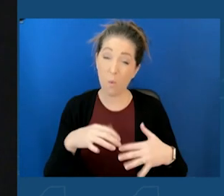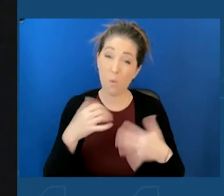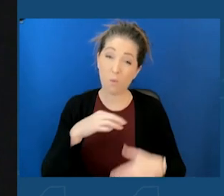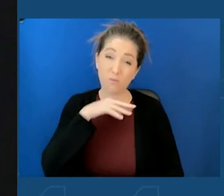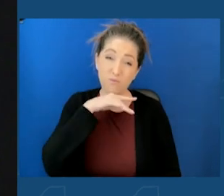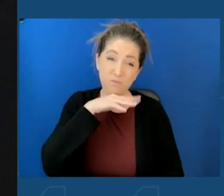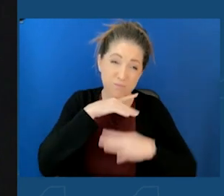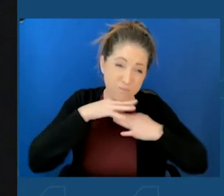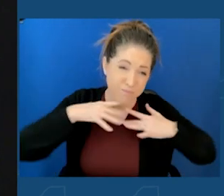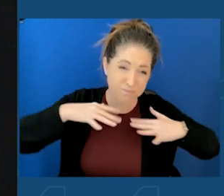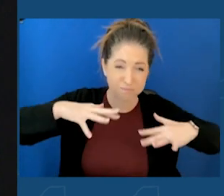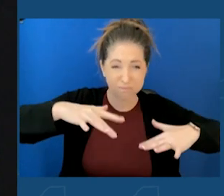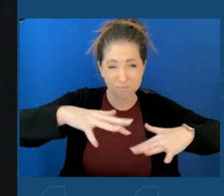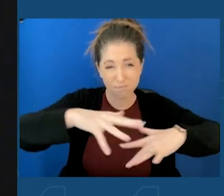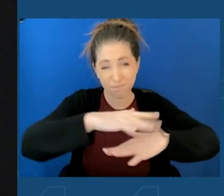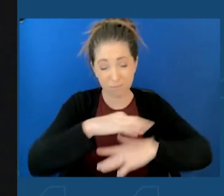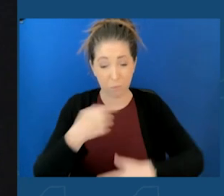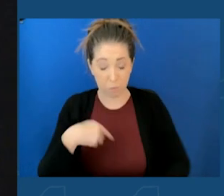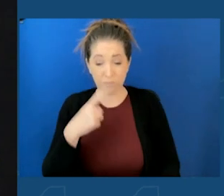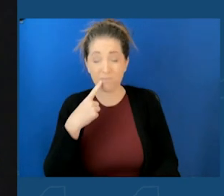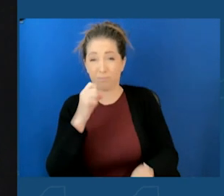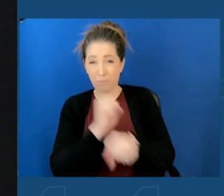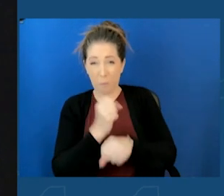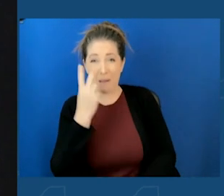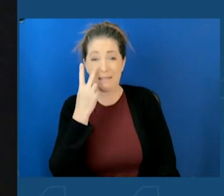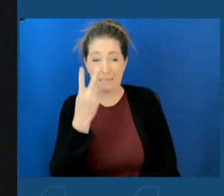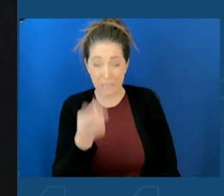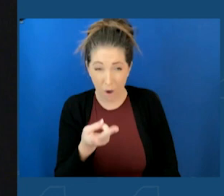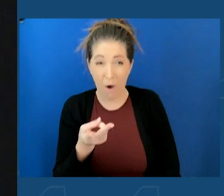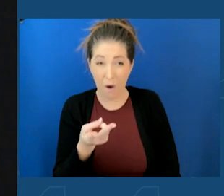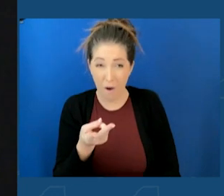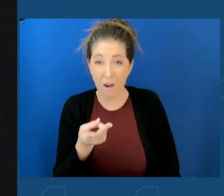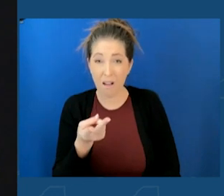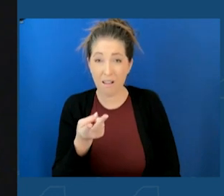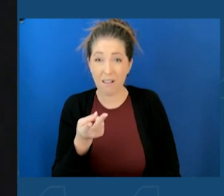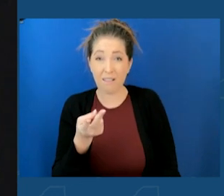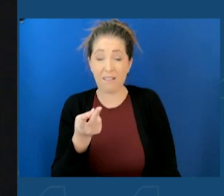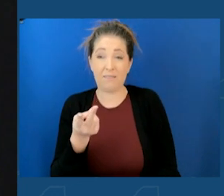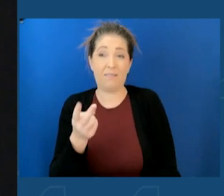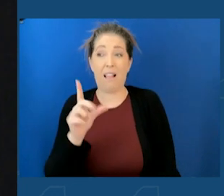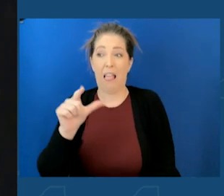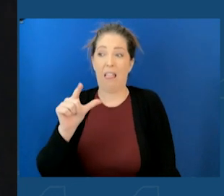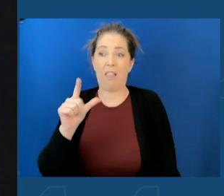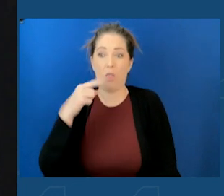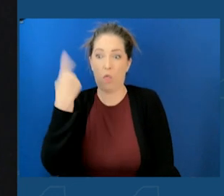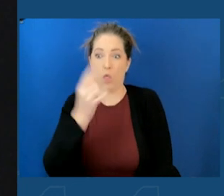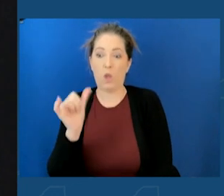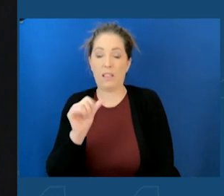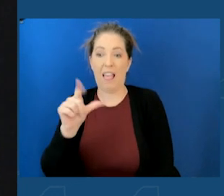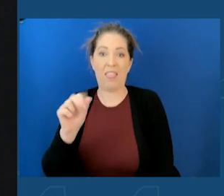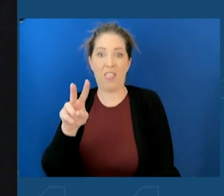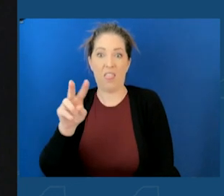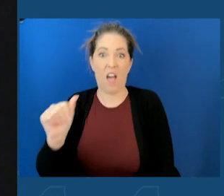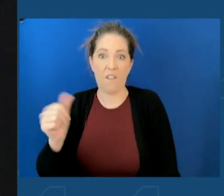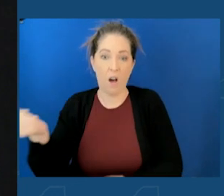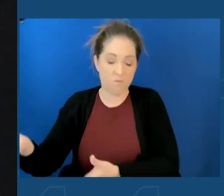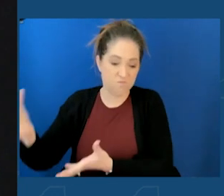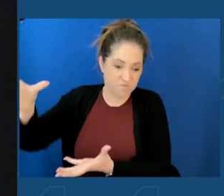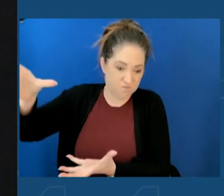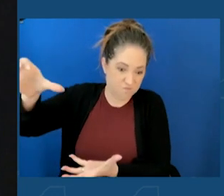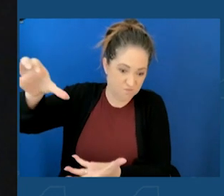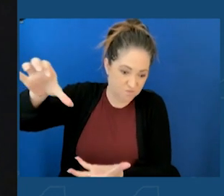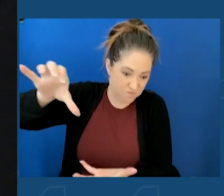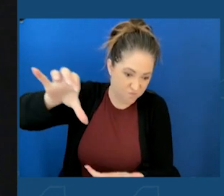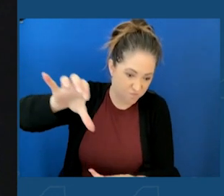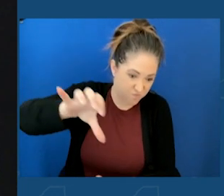saw the daily dumping of, looked like molten lava into that lake. And we swam in that